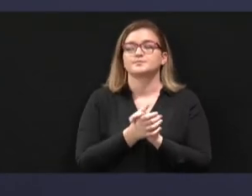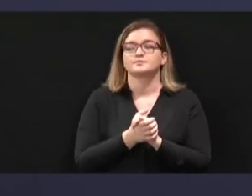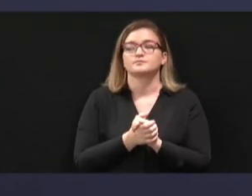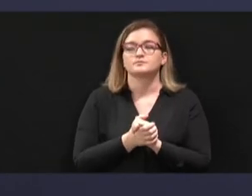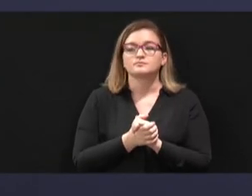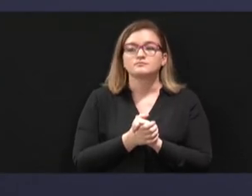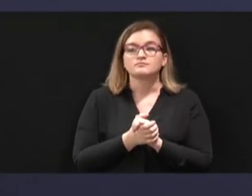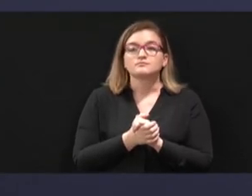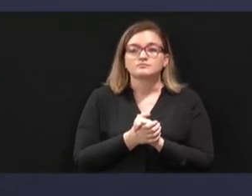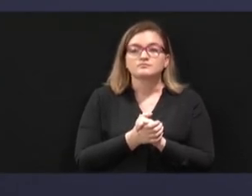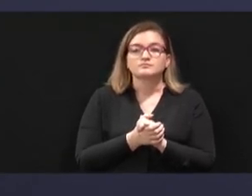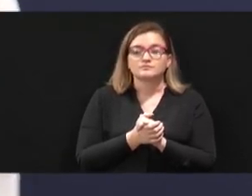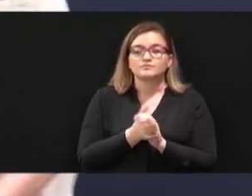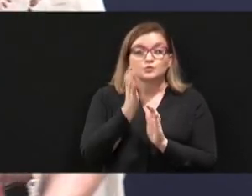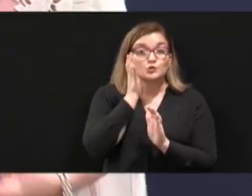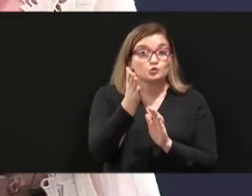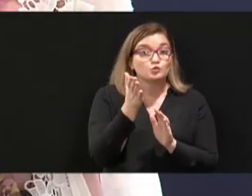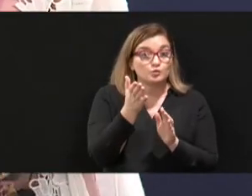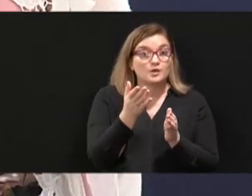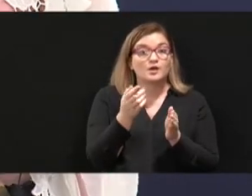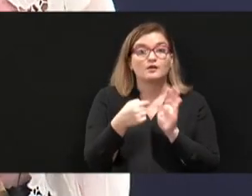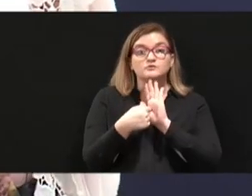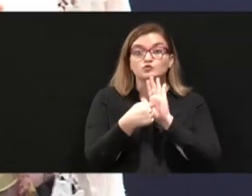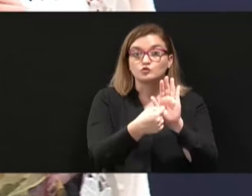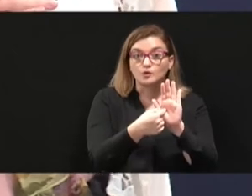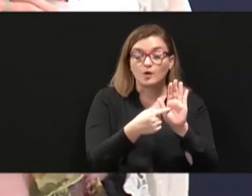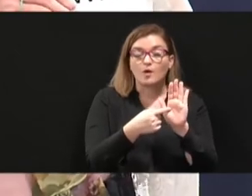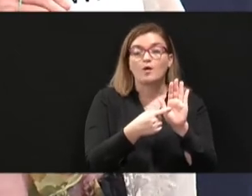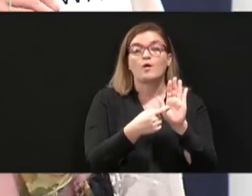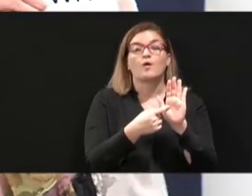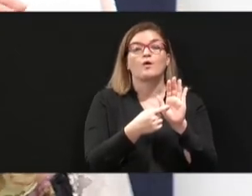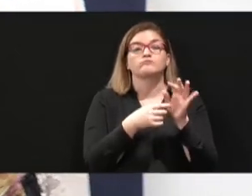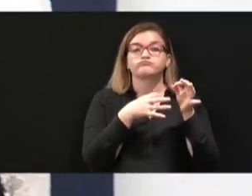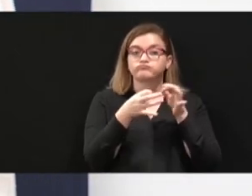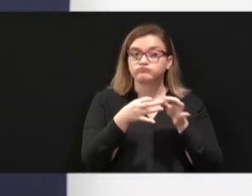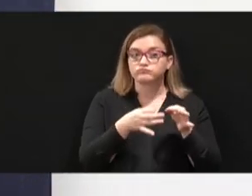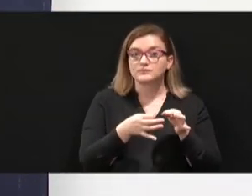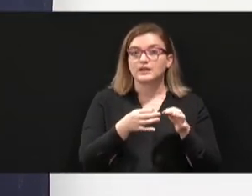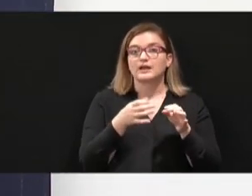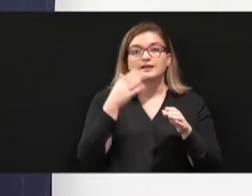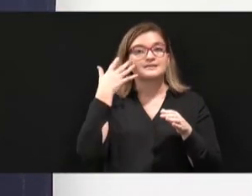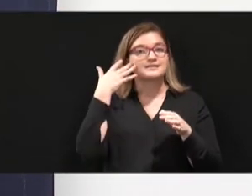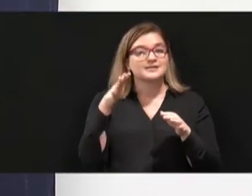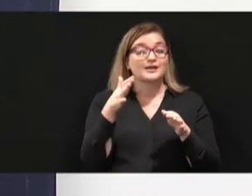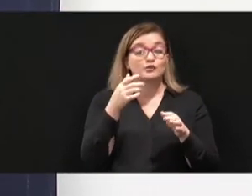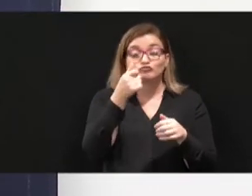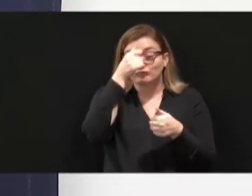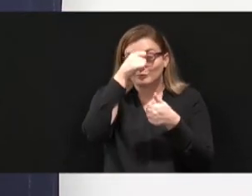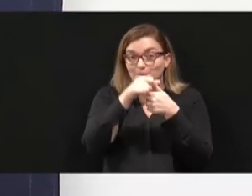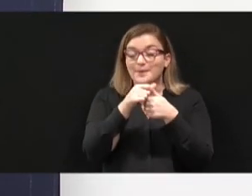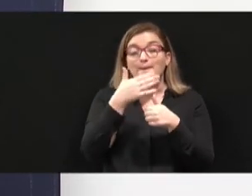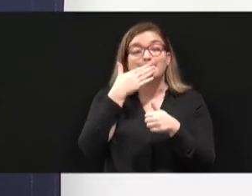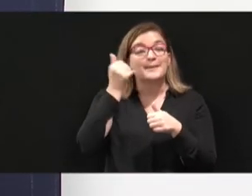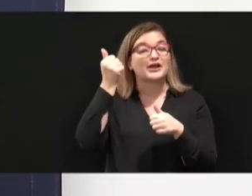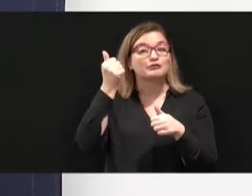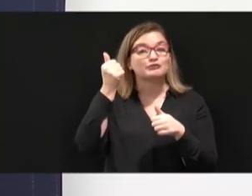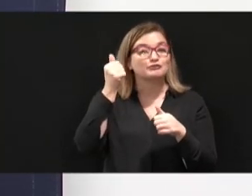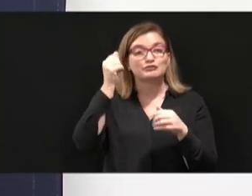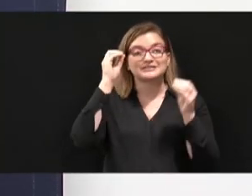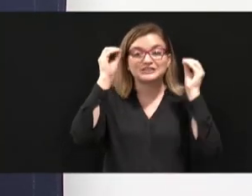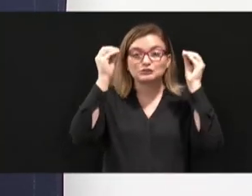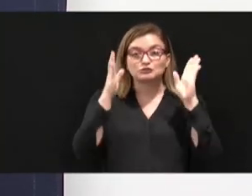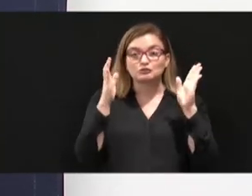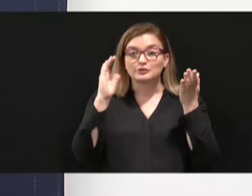And then one person will be the teacher, and you'll try to be a better teacher than me, and you'll say the sounds,